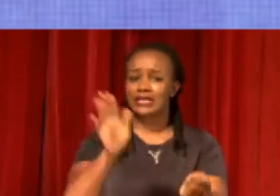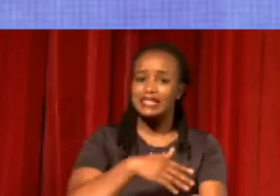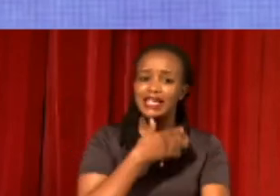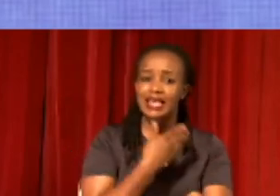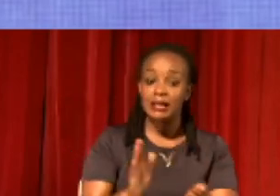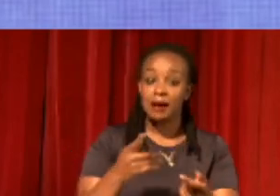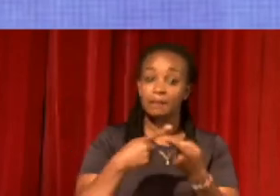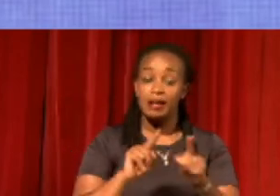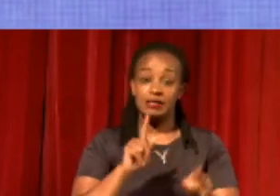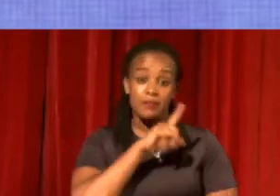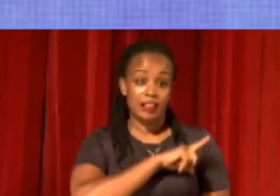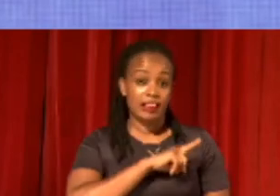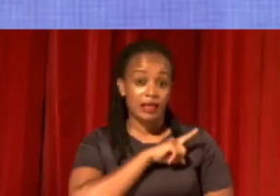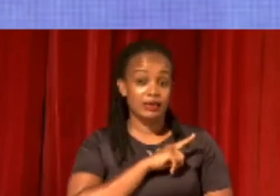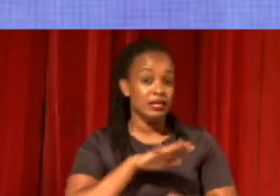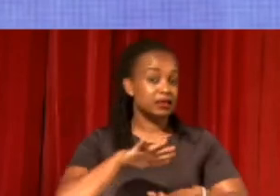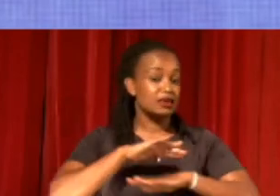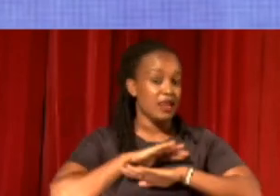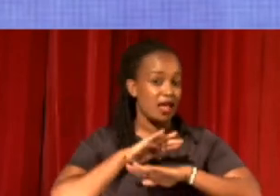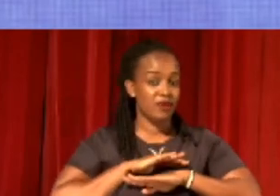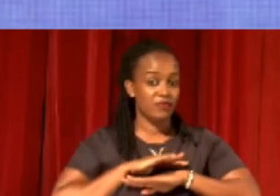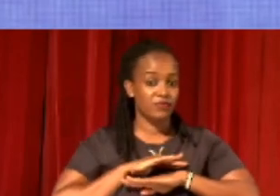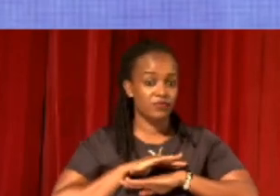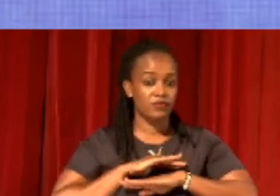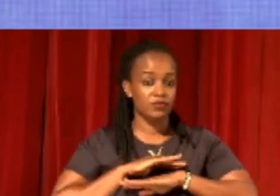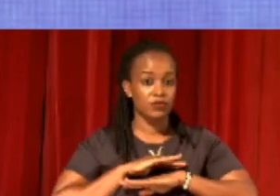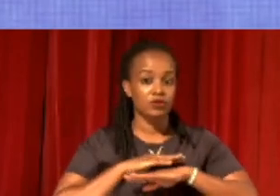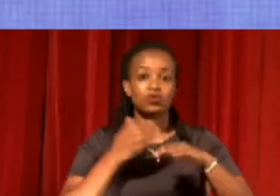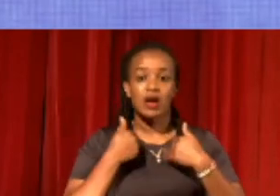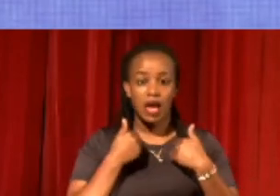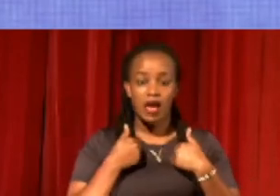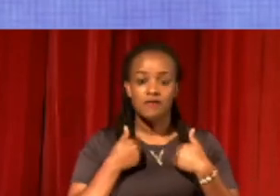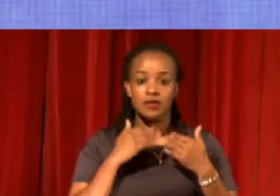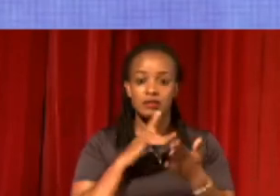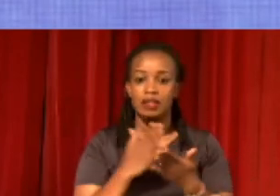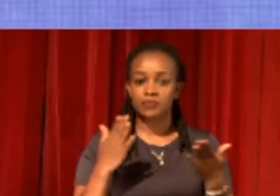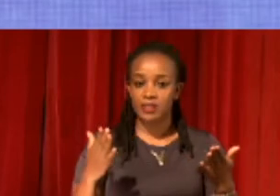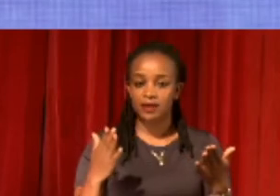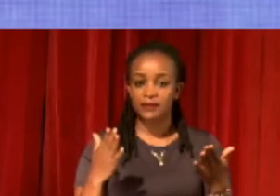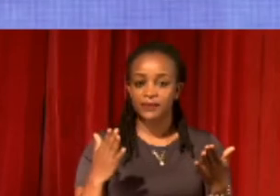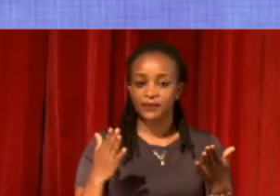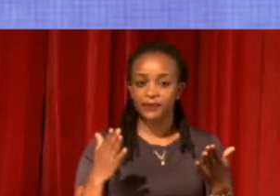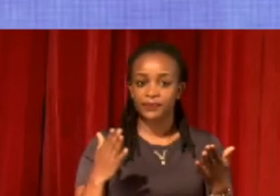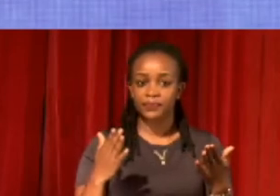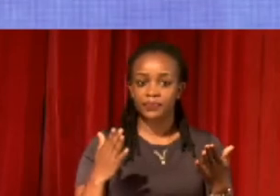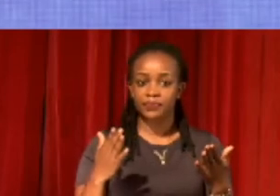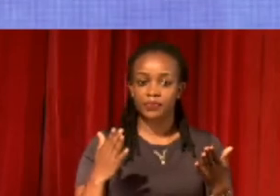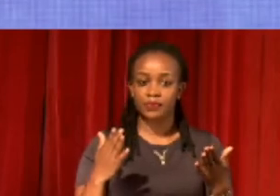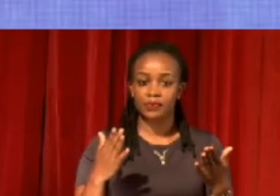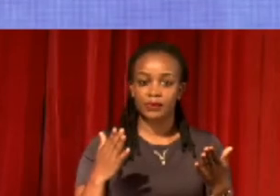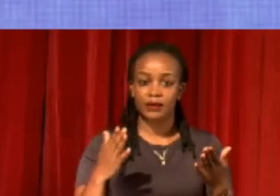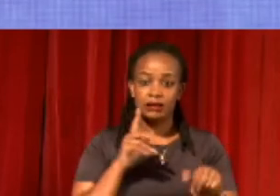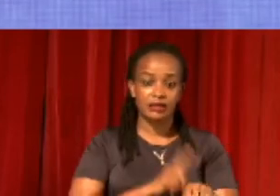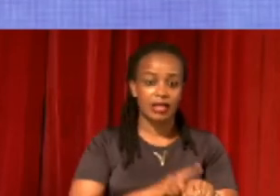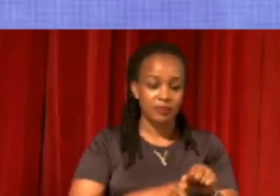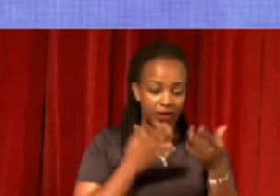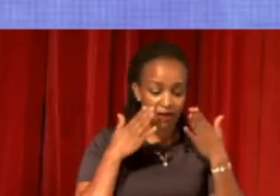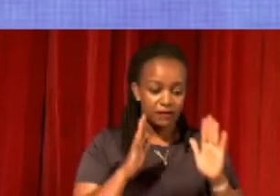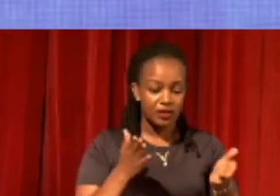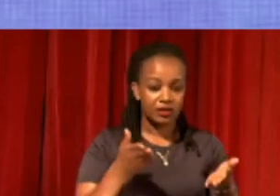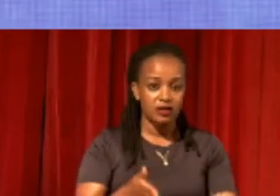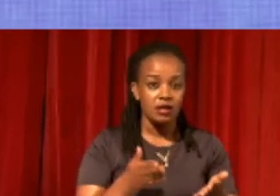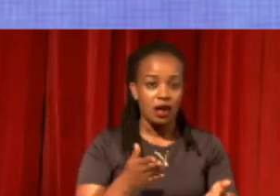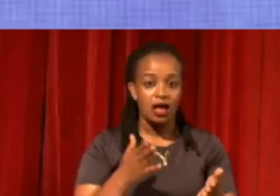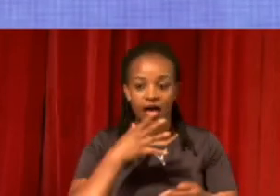I'm lucky enough to have a practice that I had left before. So nimerudi sasa kudu job. So hizi nikitoka hapa ndaenda job kuangalia